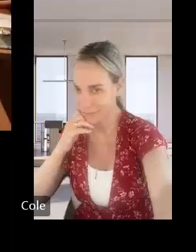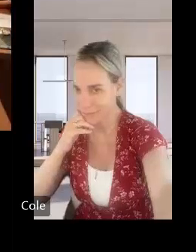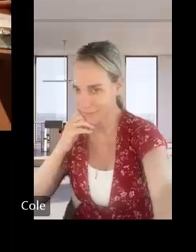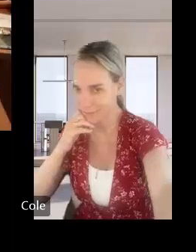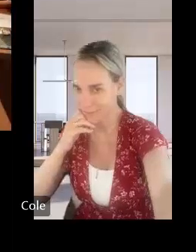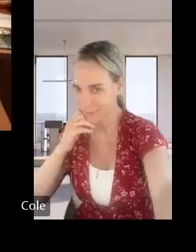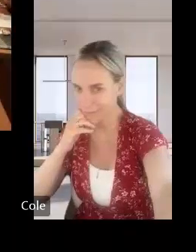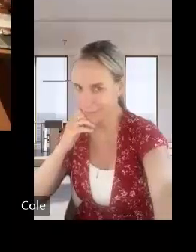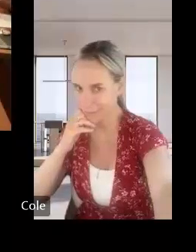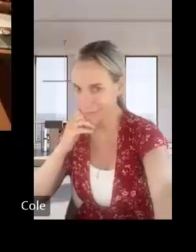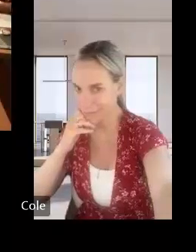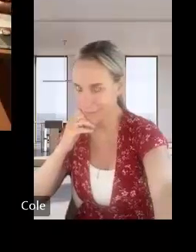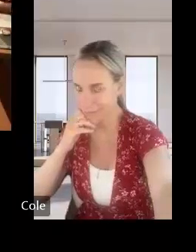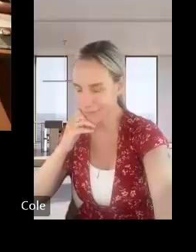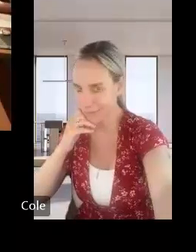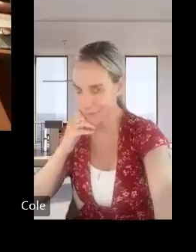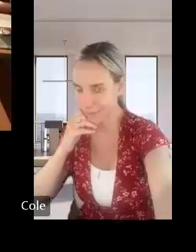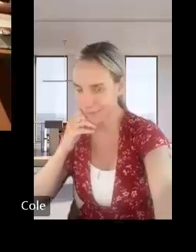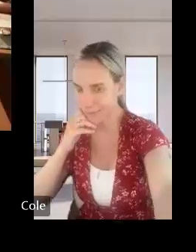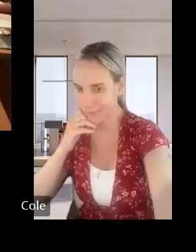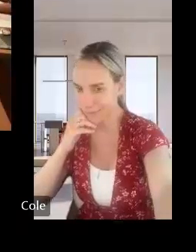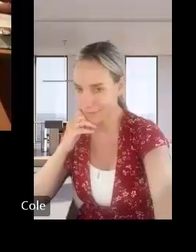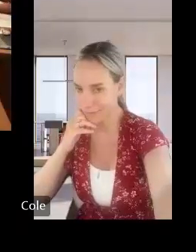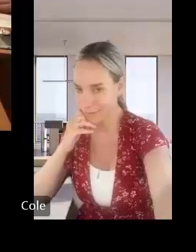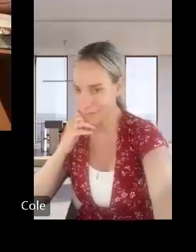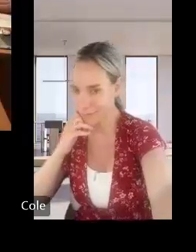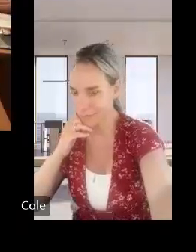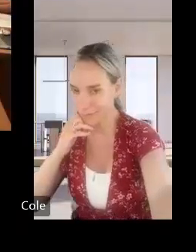right? Last person got a vote in there.